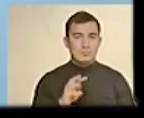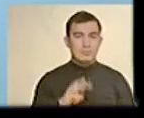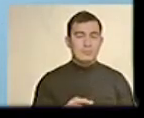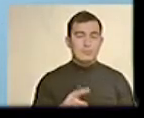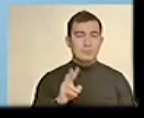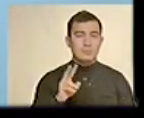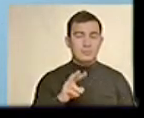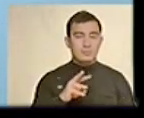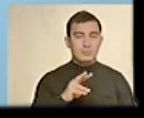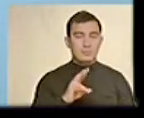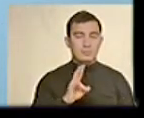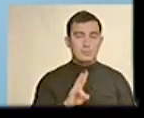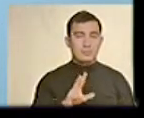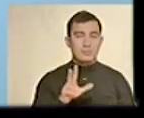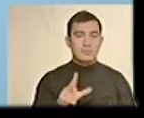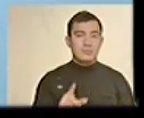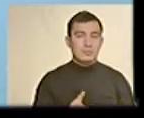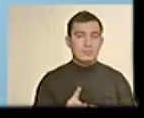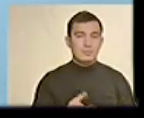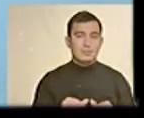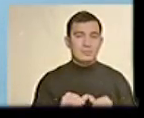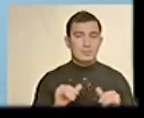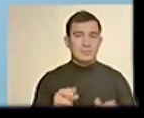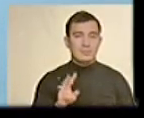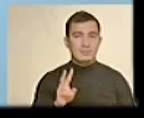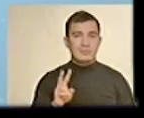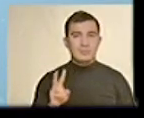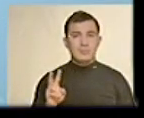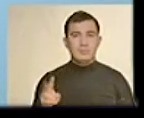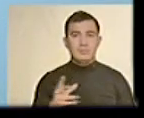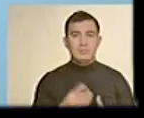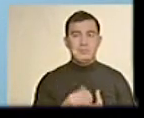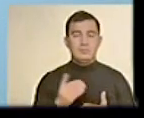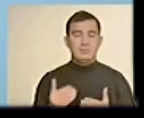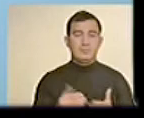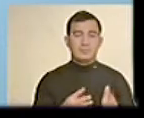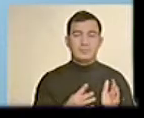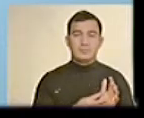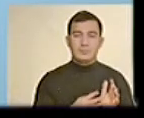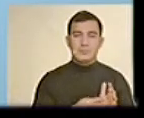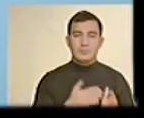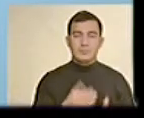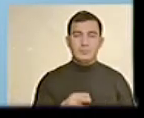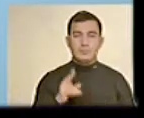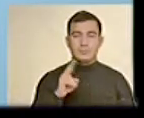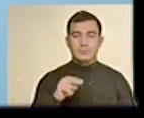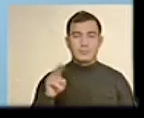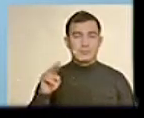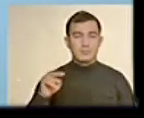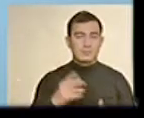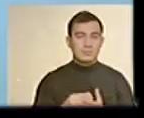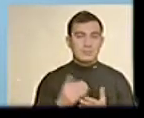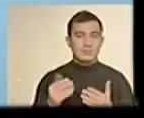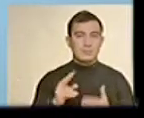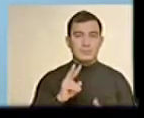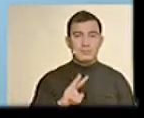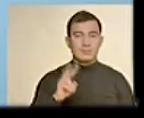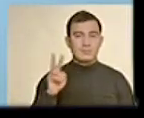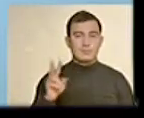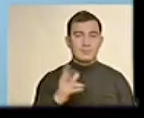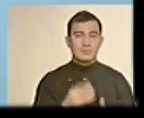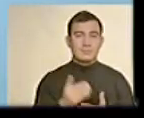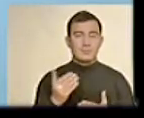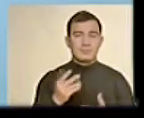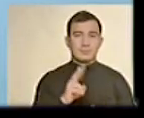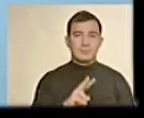ham kvadratga oshiramiz. Bu yerda 9 bo'ladi. Darajani darajaga oshirganimizda yana darajaning